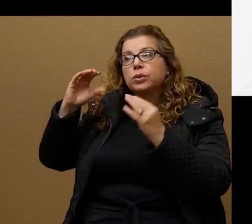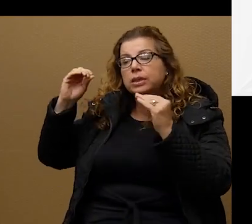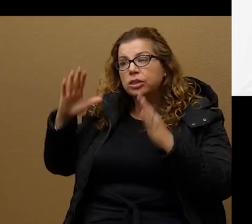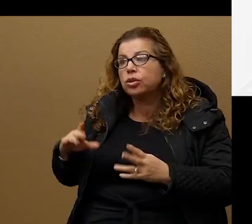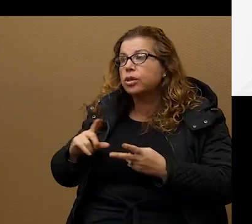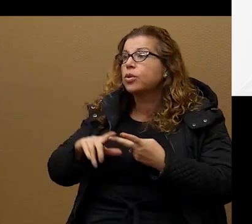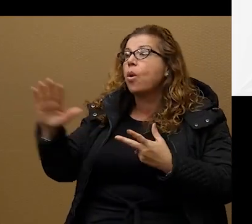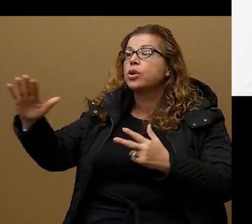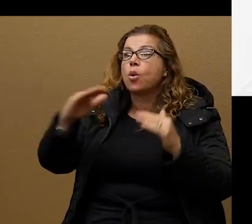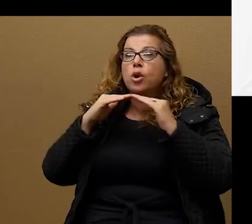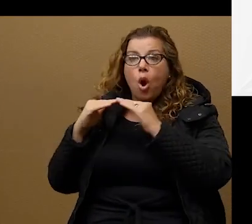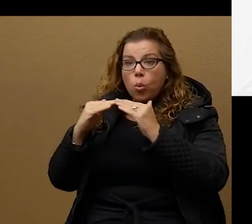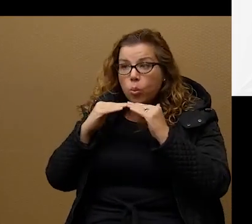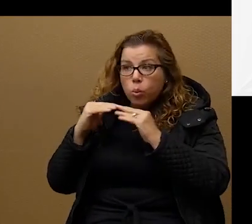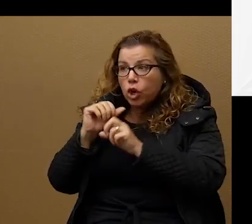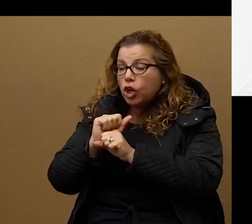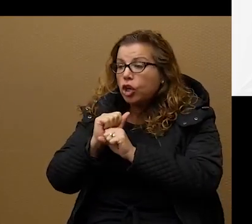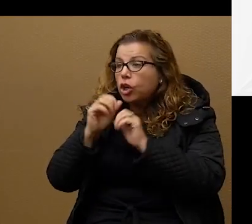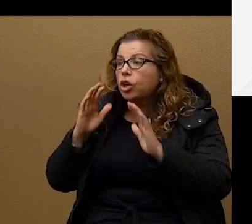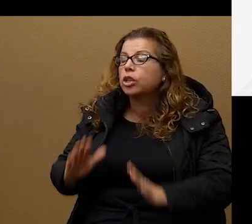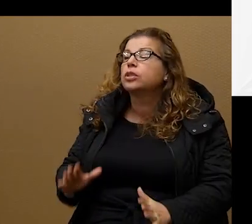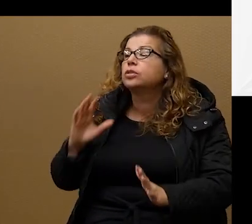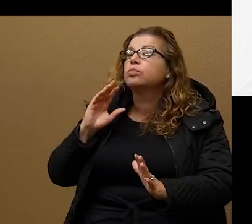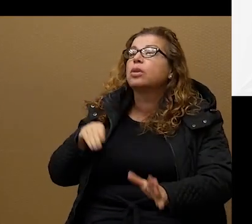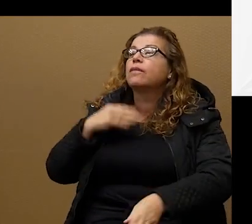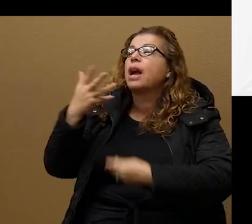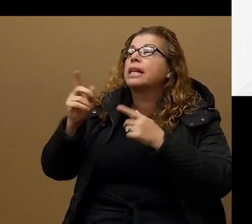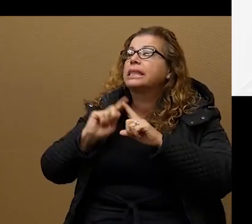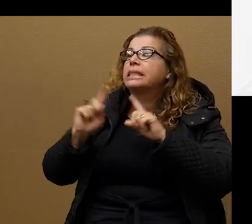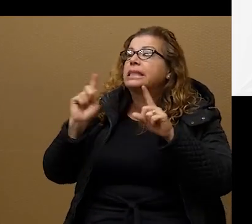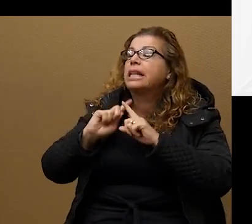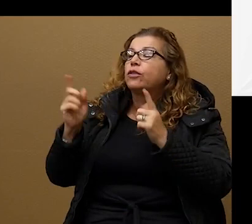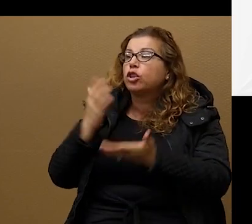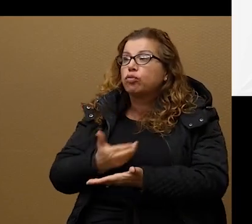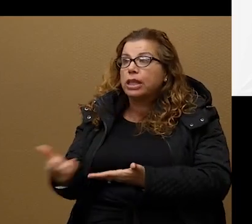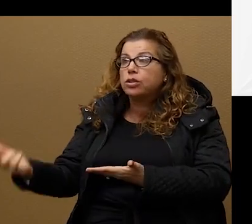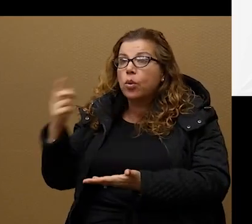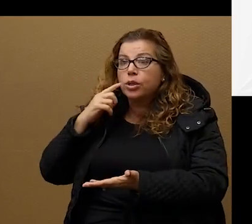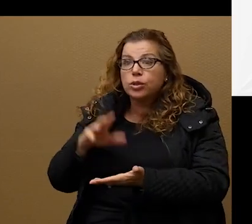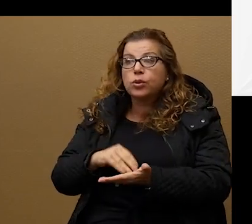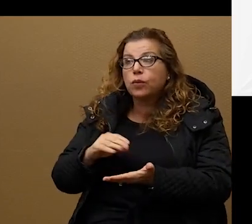coworkers, providing the different resources that you learned.